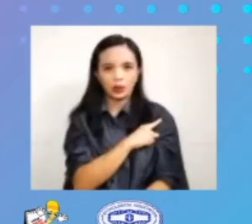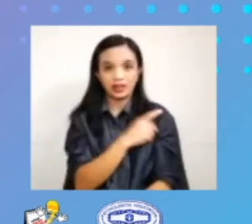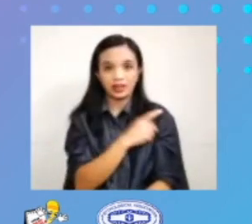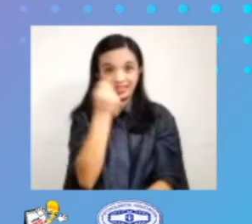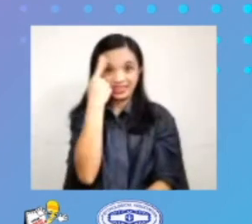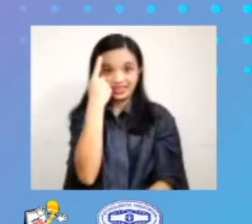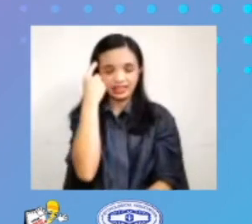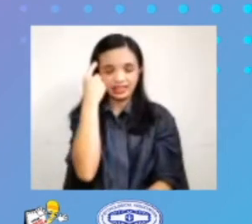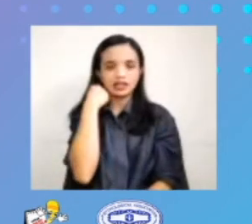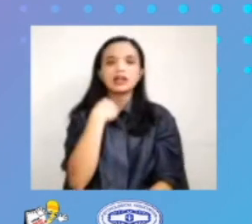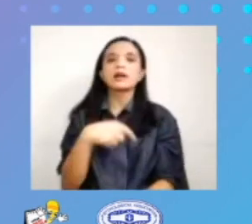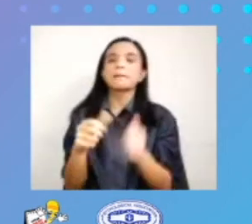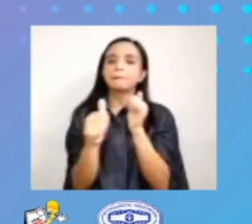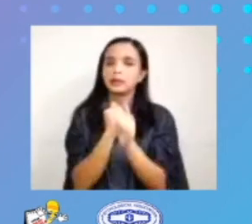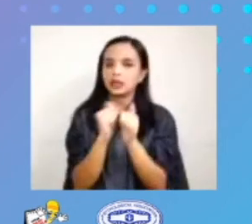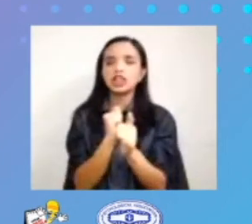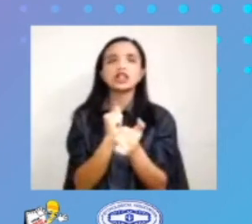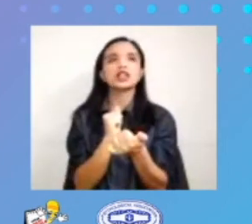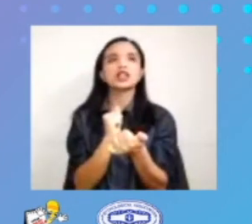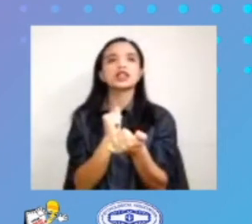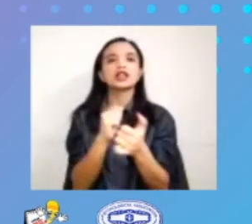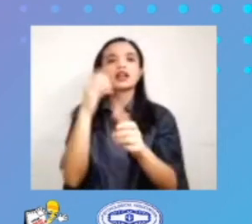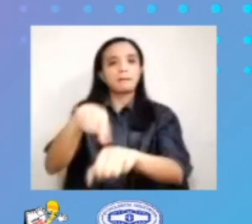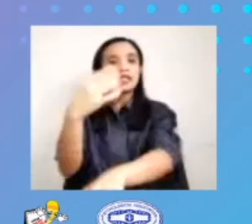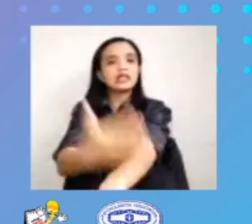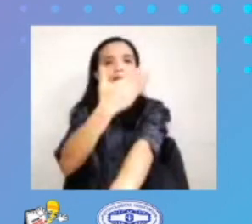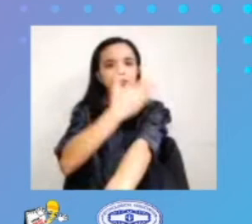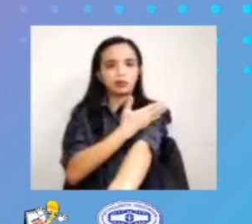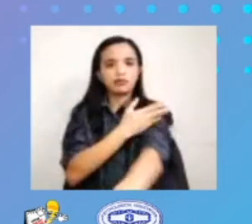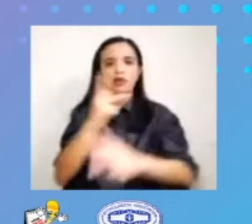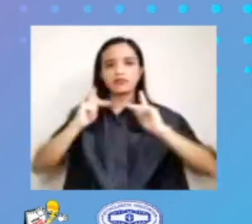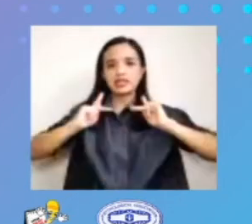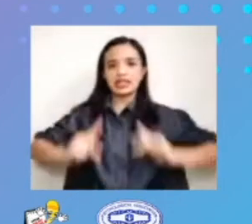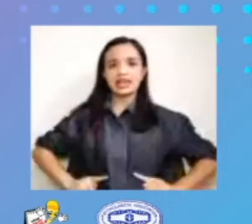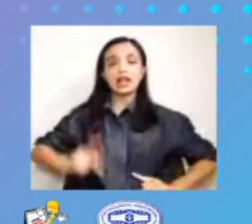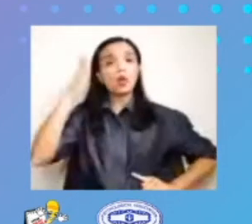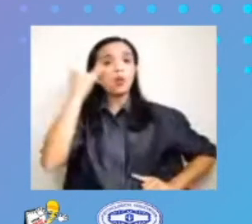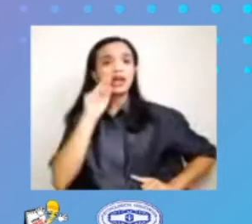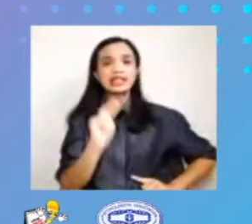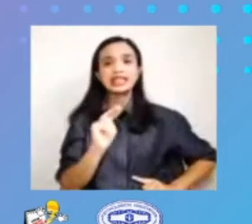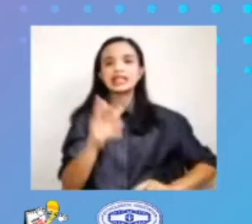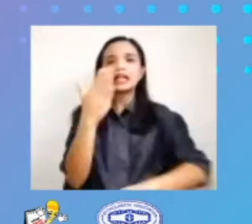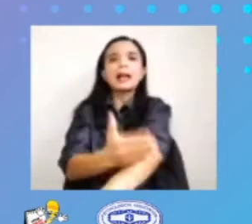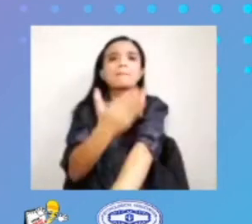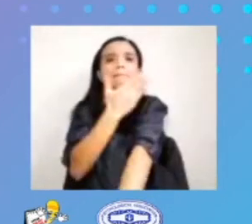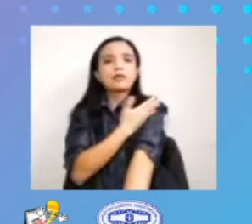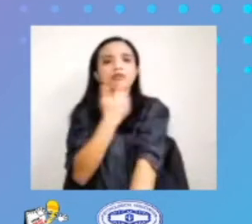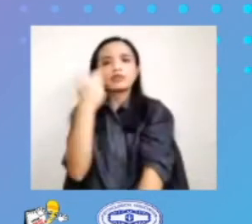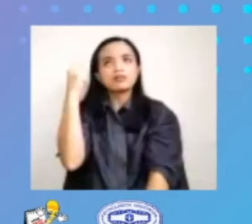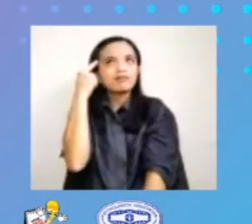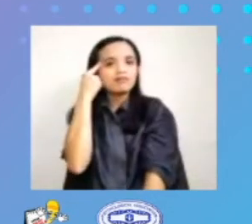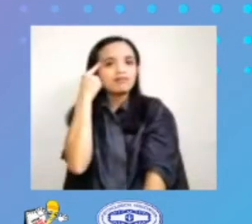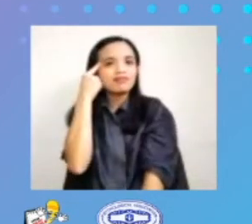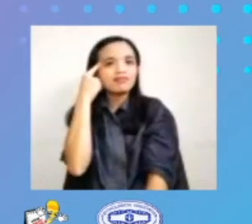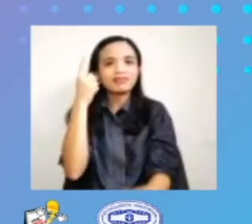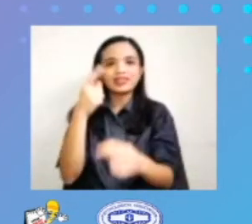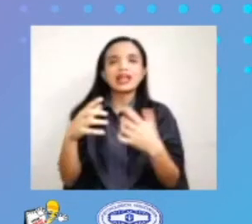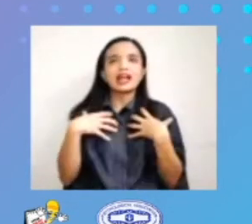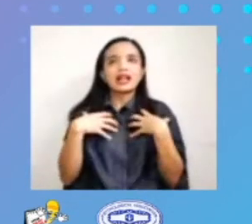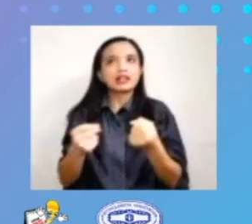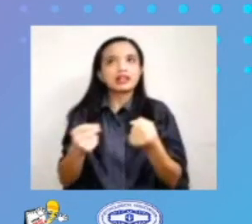no? Yung cognitive functioning natin, emotions are managed or calibrated. Well, it doesn't make you become a perfect person